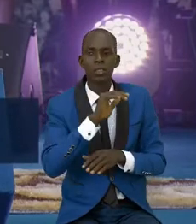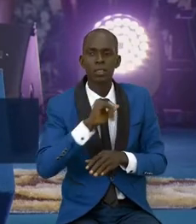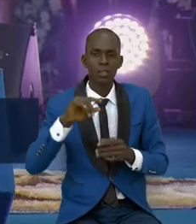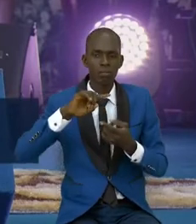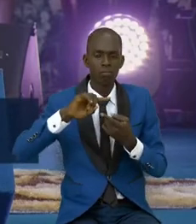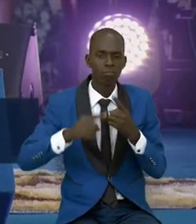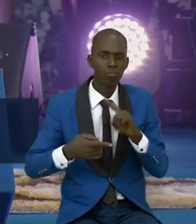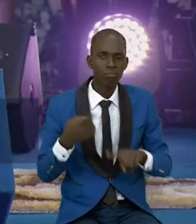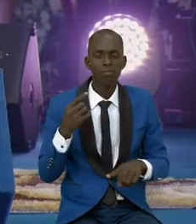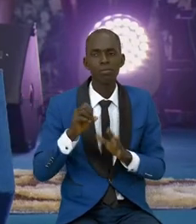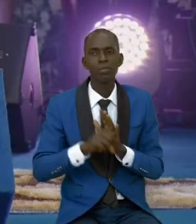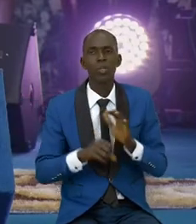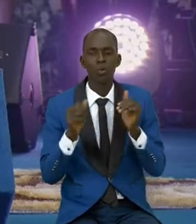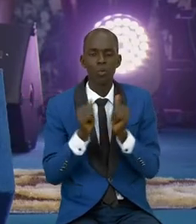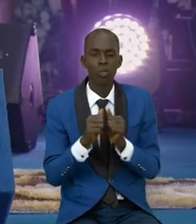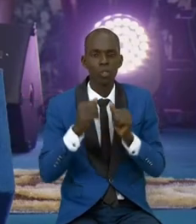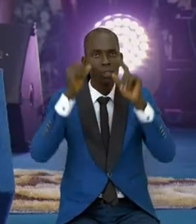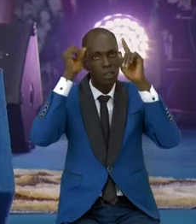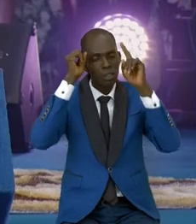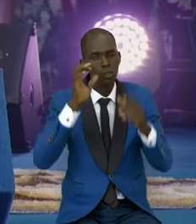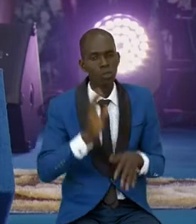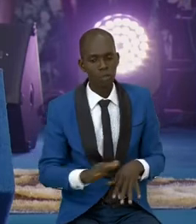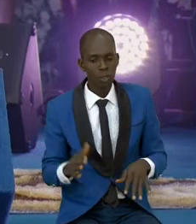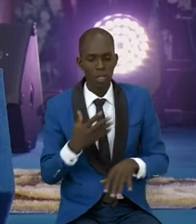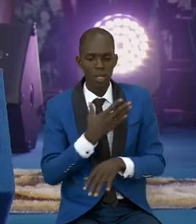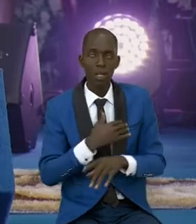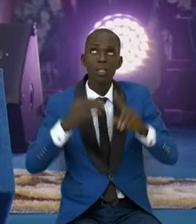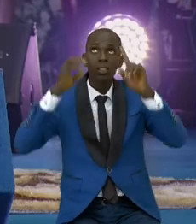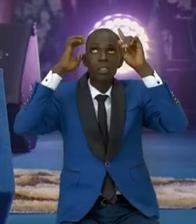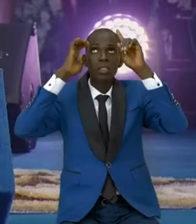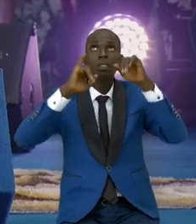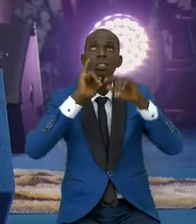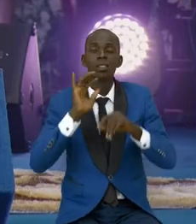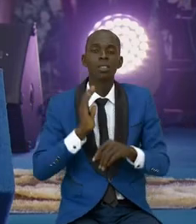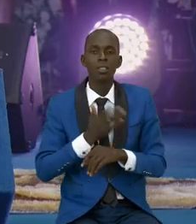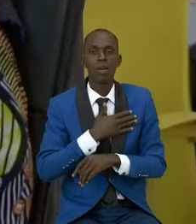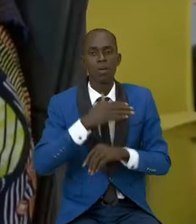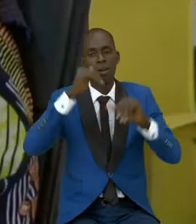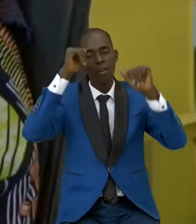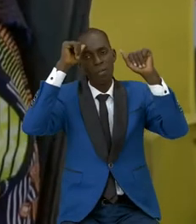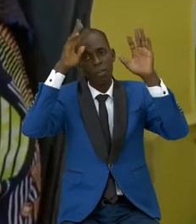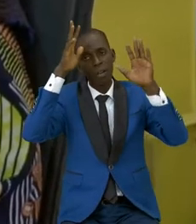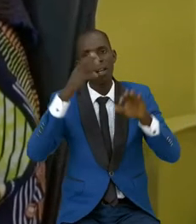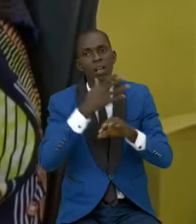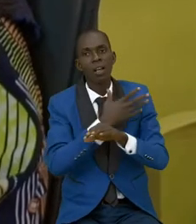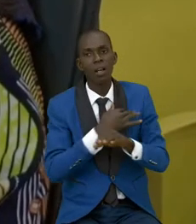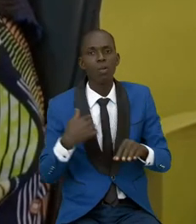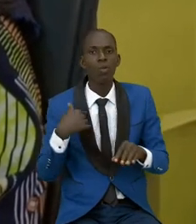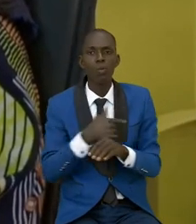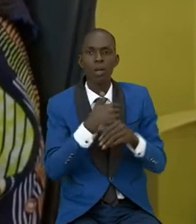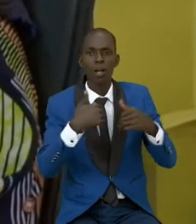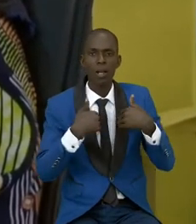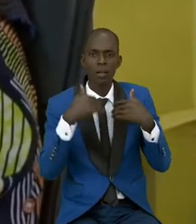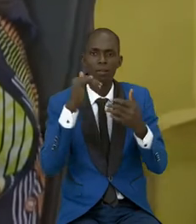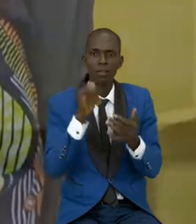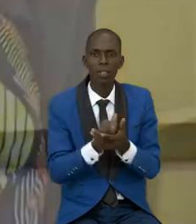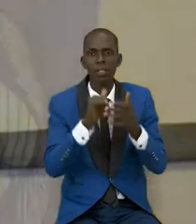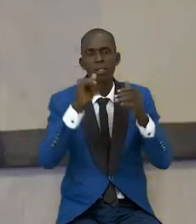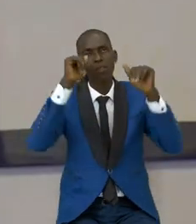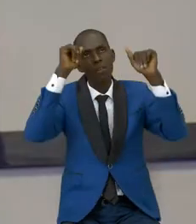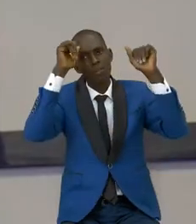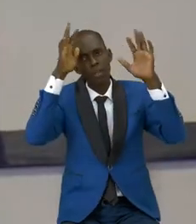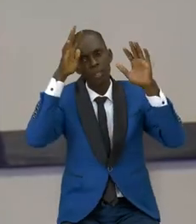his children, and he is our Father, and we have that father